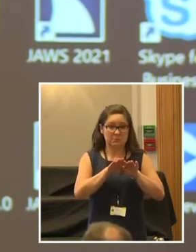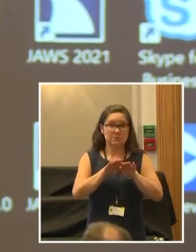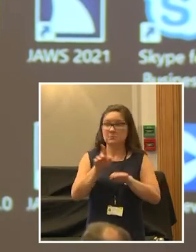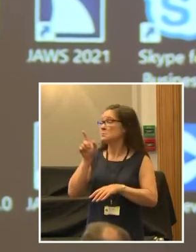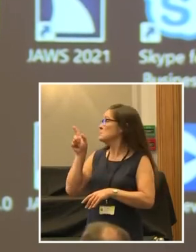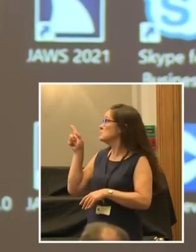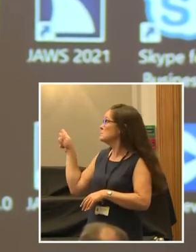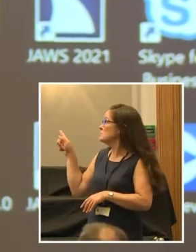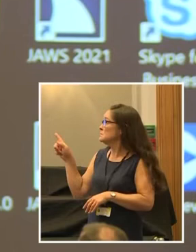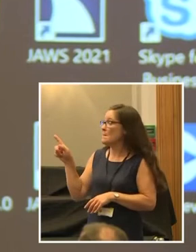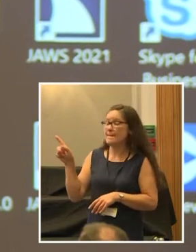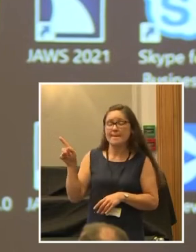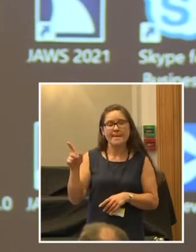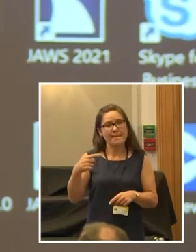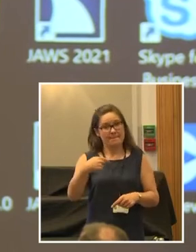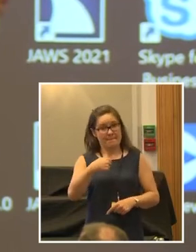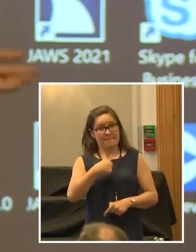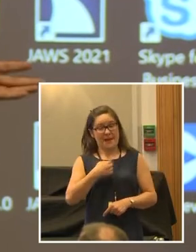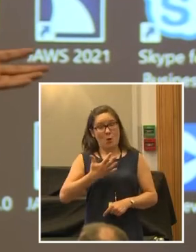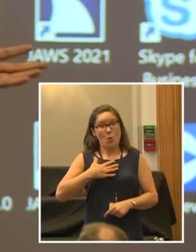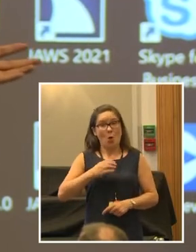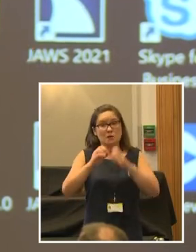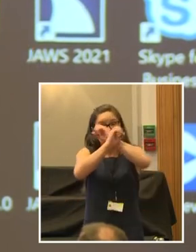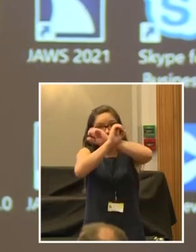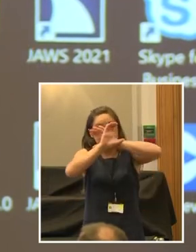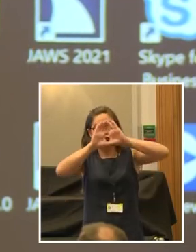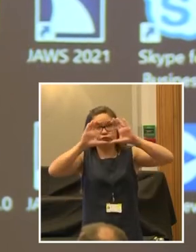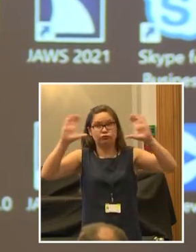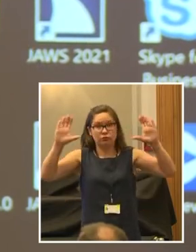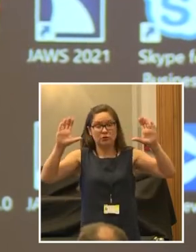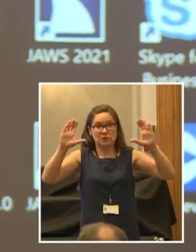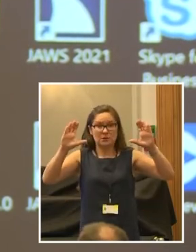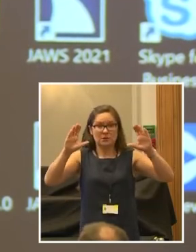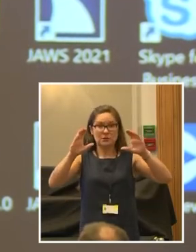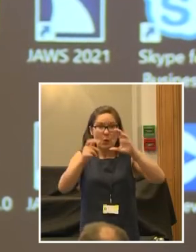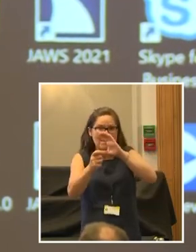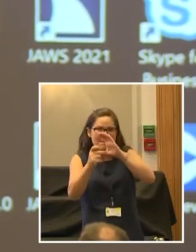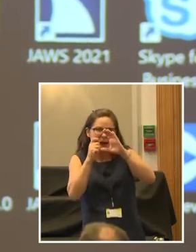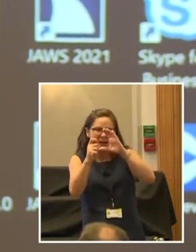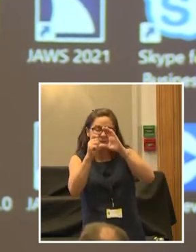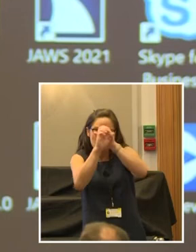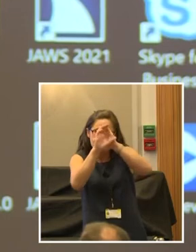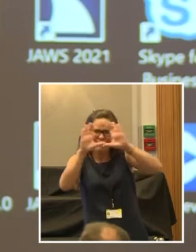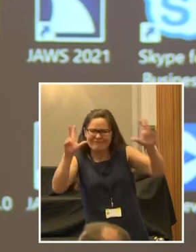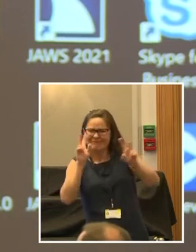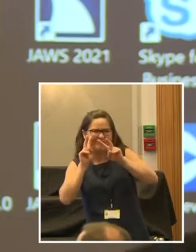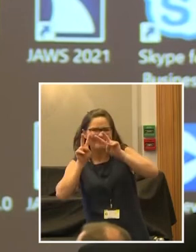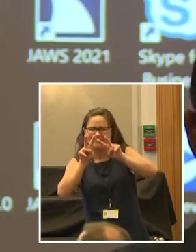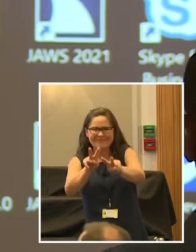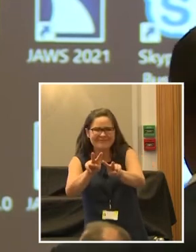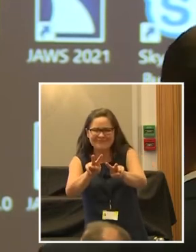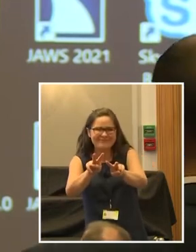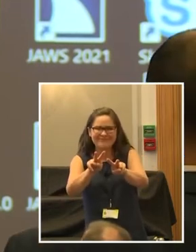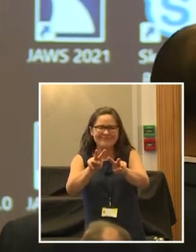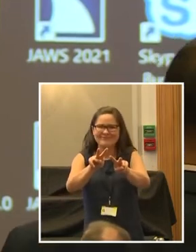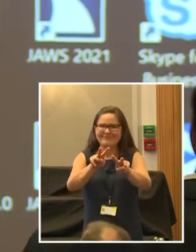as I was going for magnification, for example, is what I'm going to be talking about. That's my first ramp. I was thinking, I cannot see that. But I'm not sure if some of you